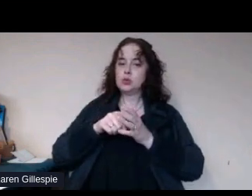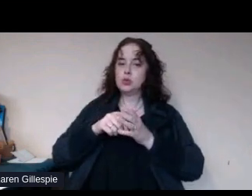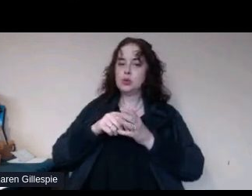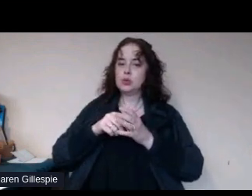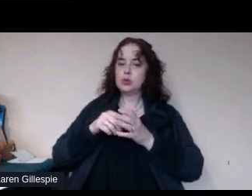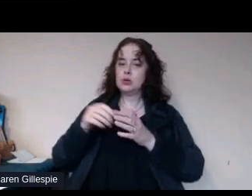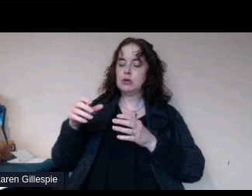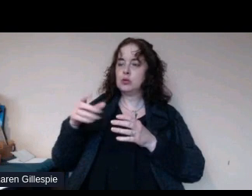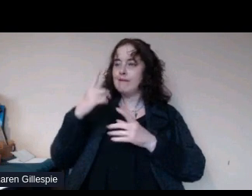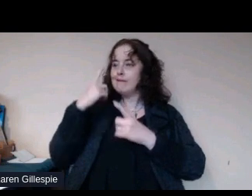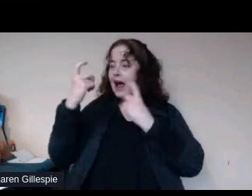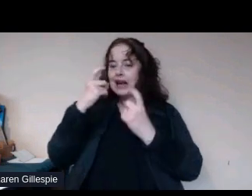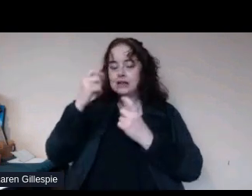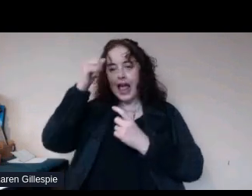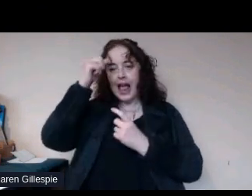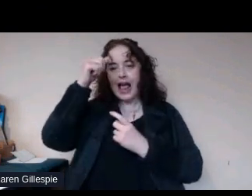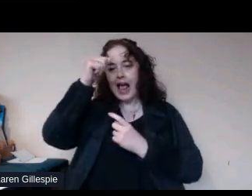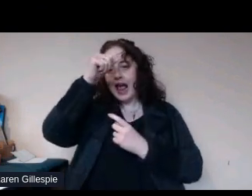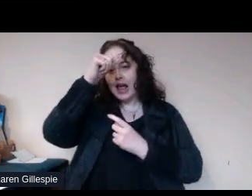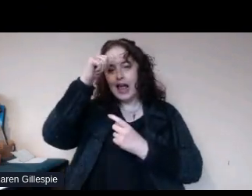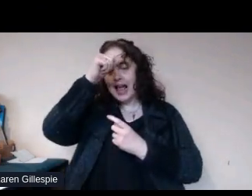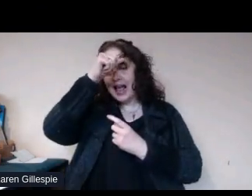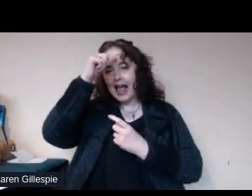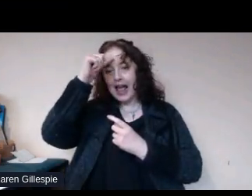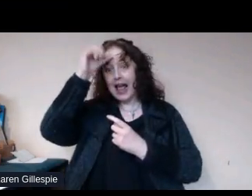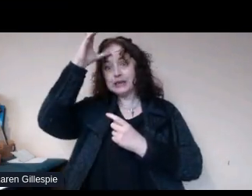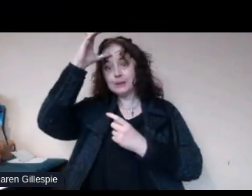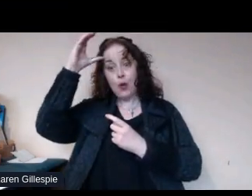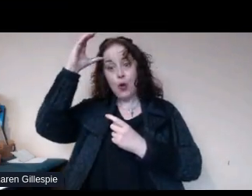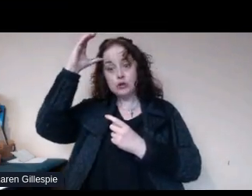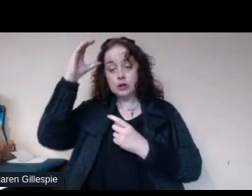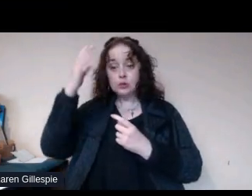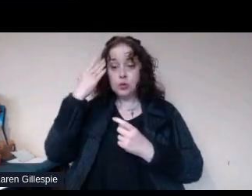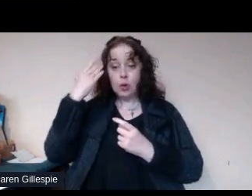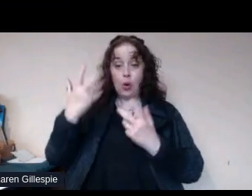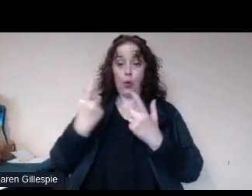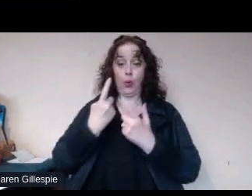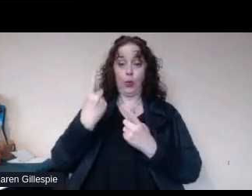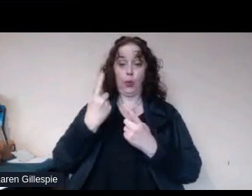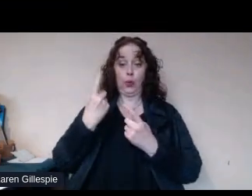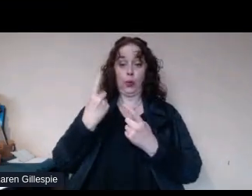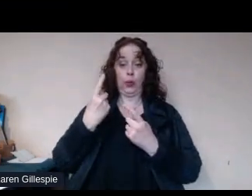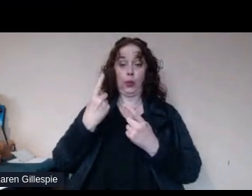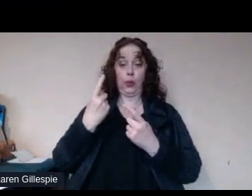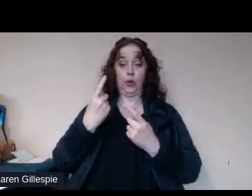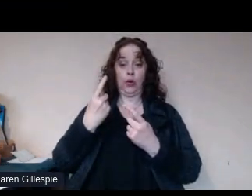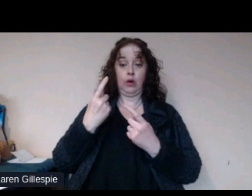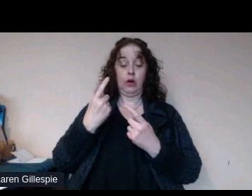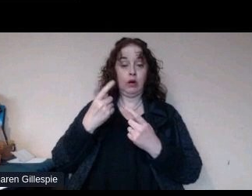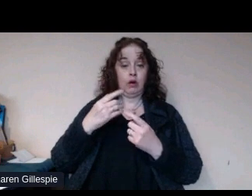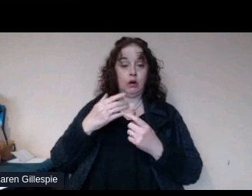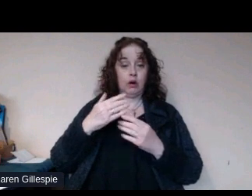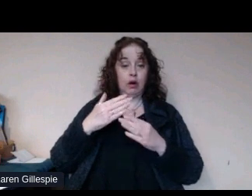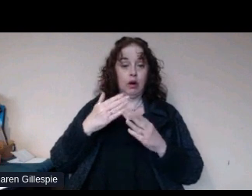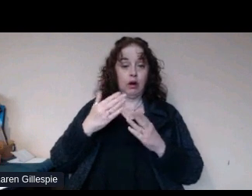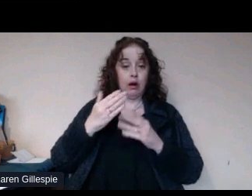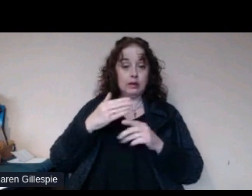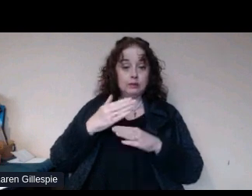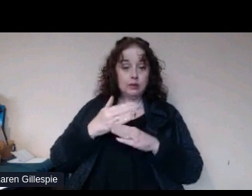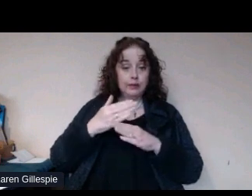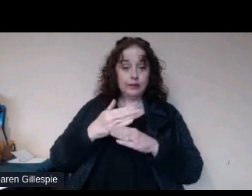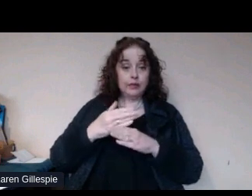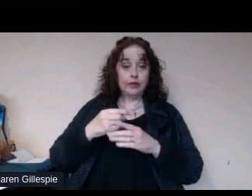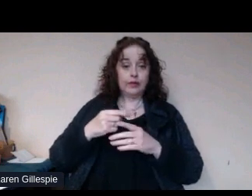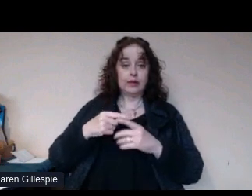expertise, because you don't really know who actually knows about accessibility. It's